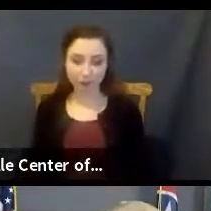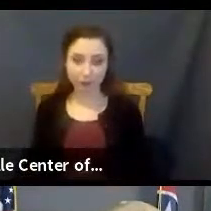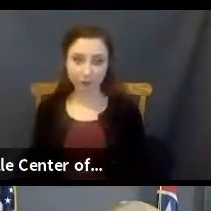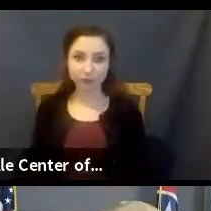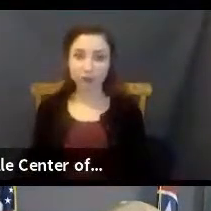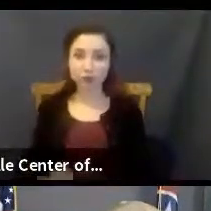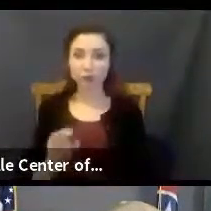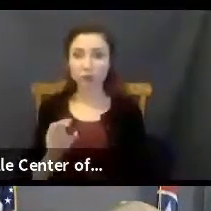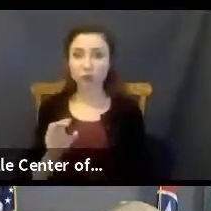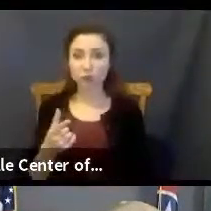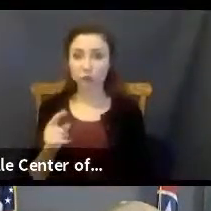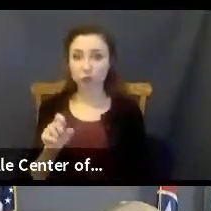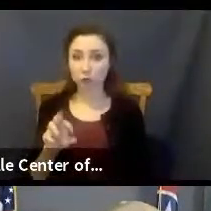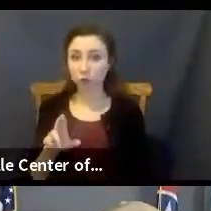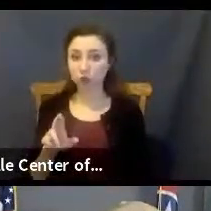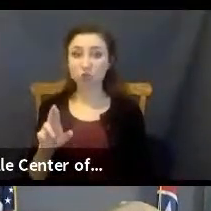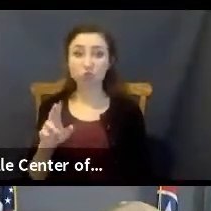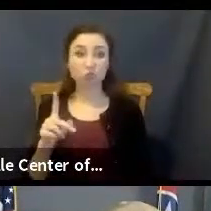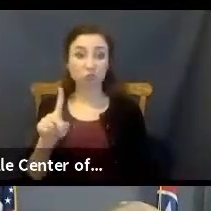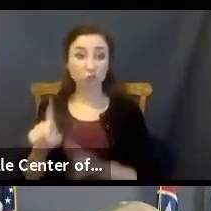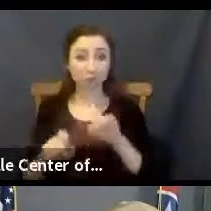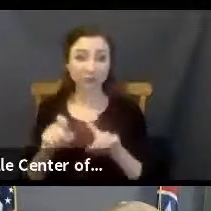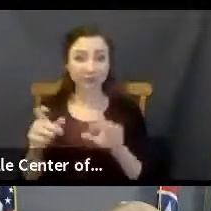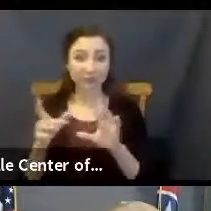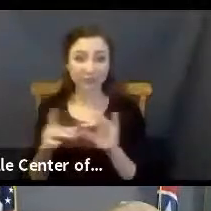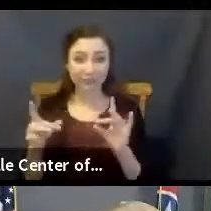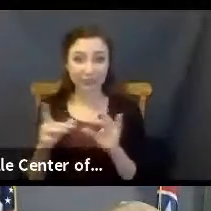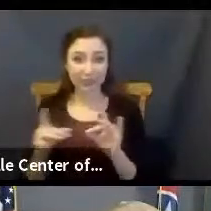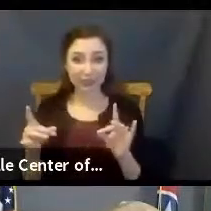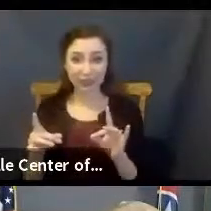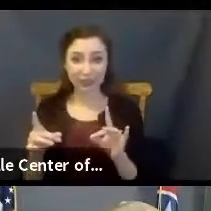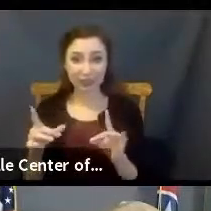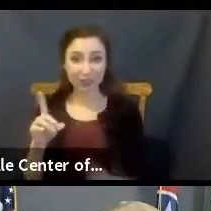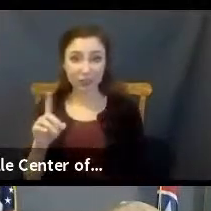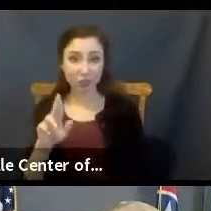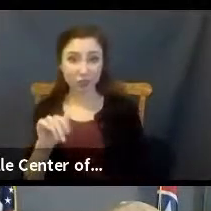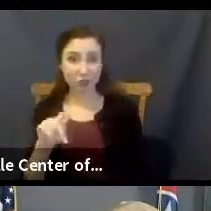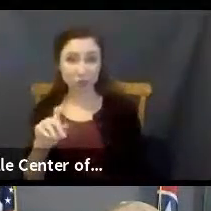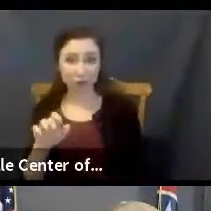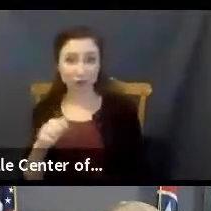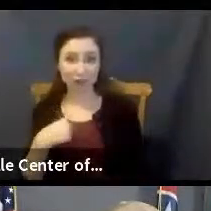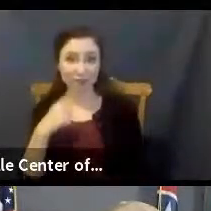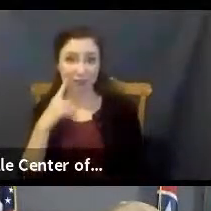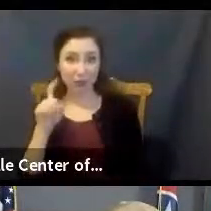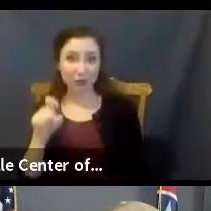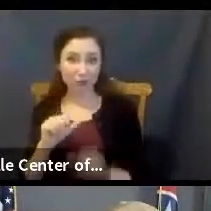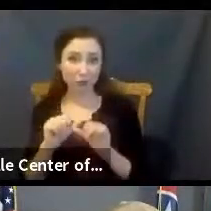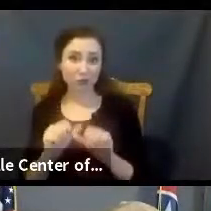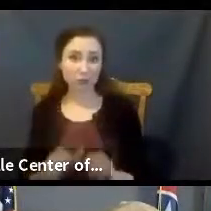Questions, comments? Is what we need to stick with.